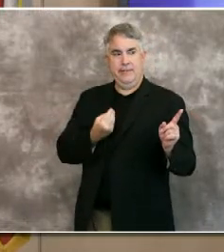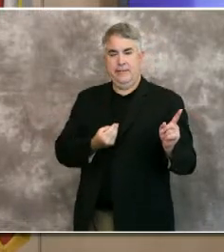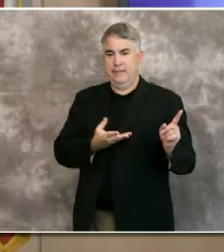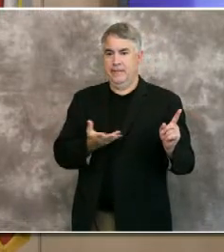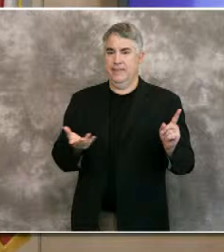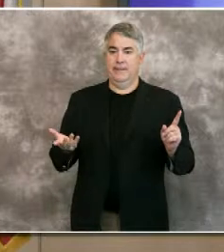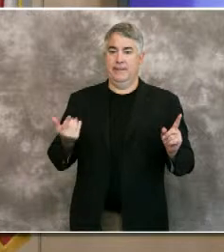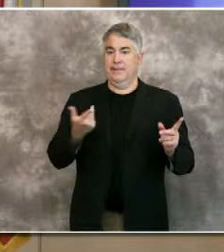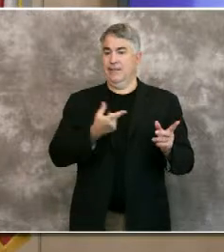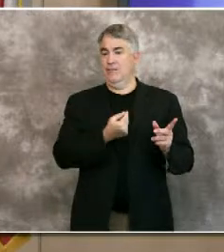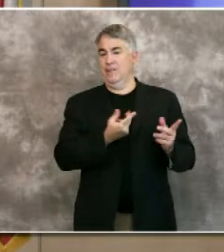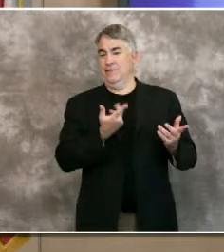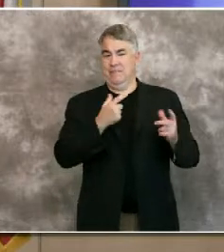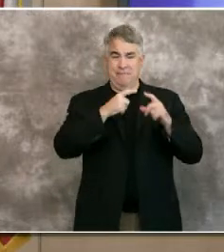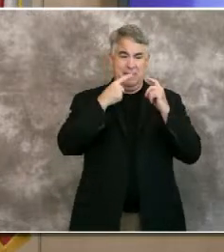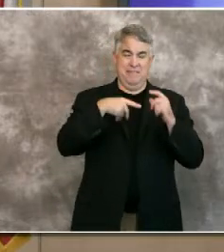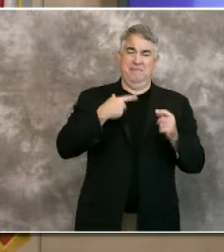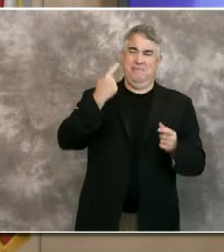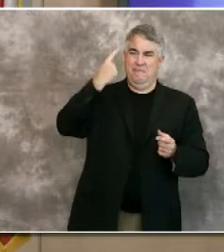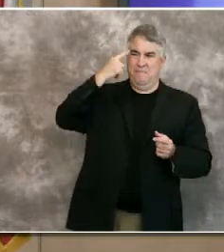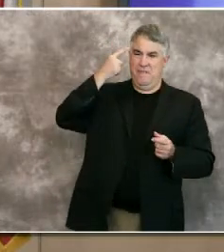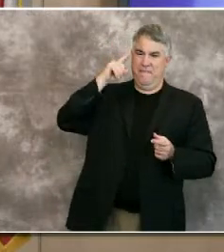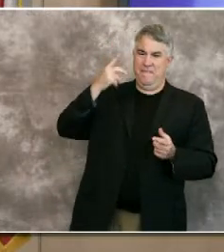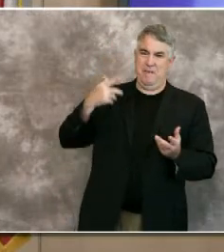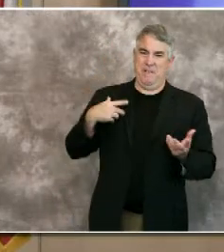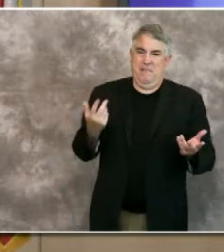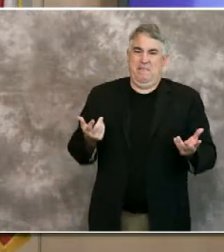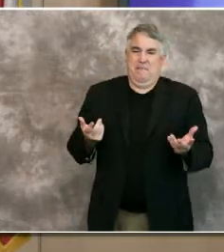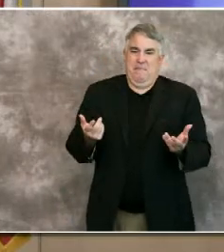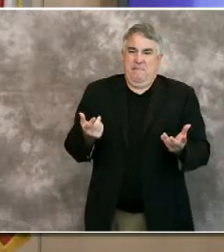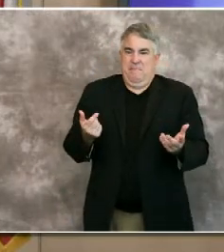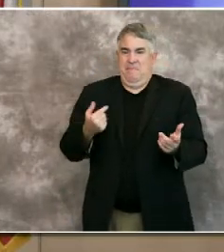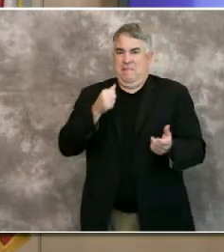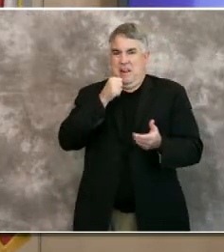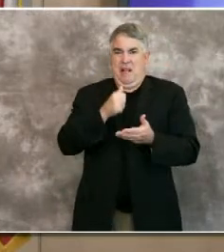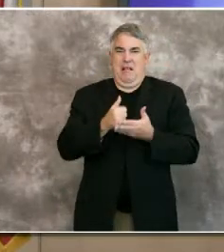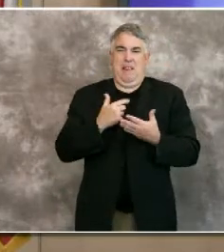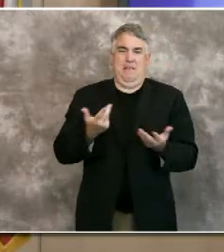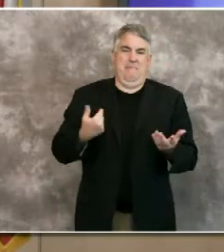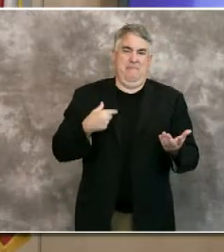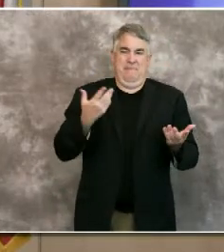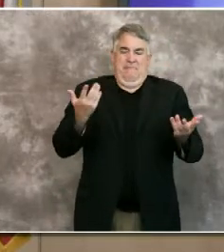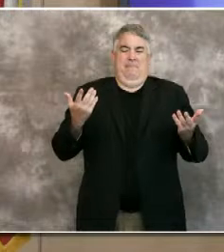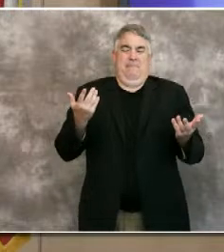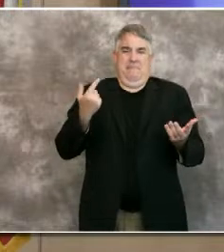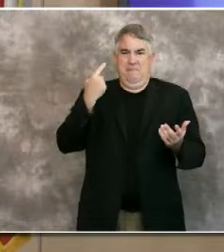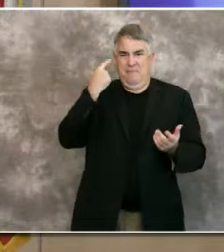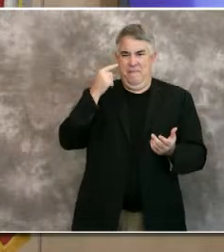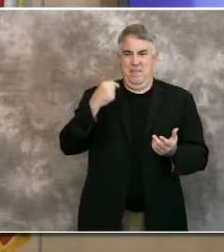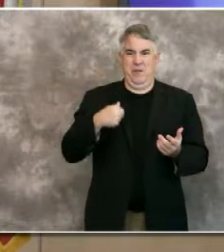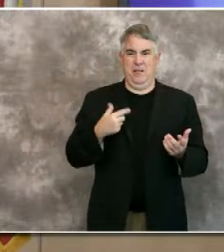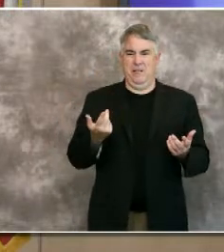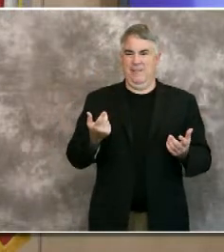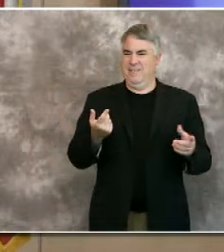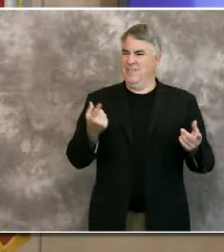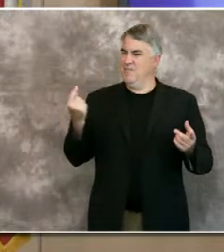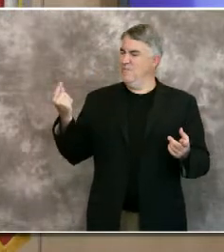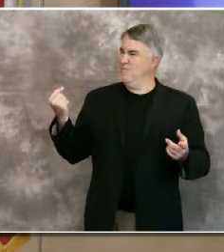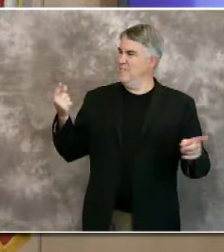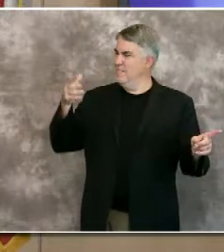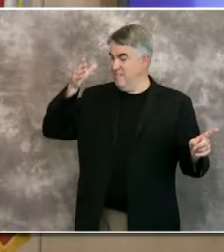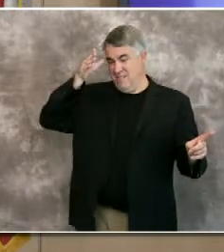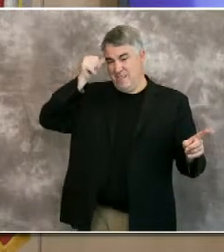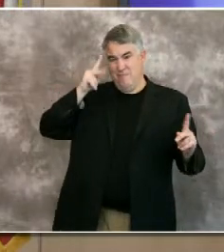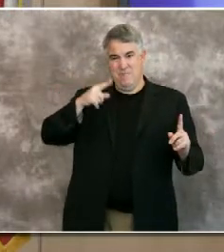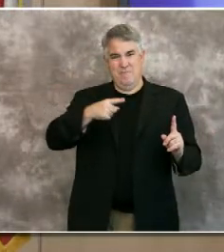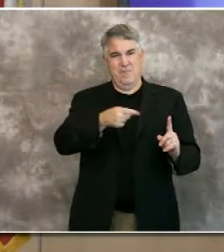coverings, and they feel that it doesn't help at all. So what do we do about those individuals? What if that's a fairly large portion